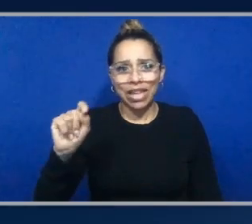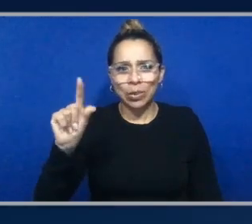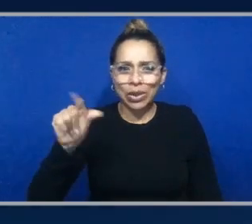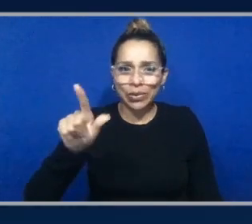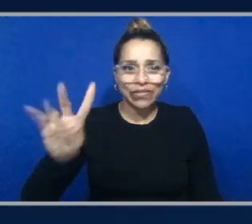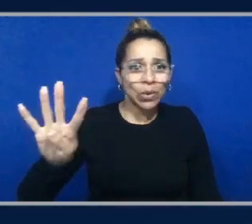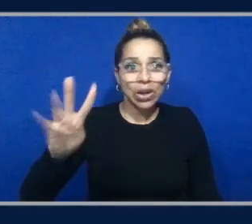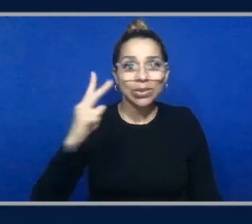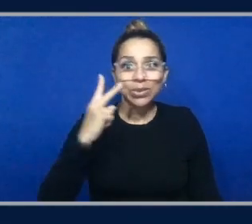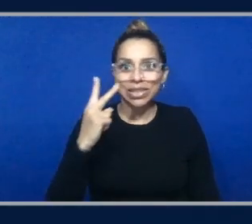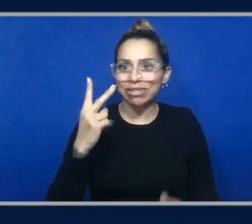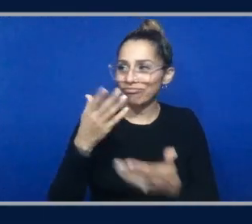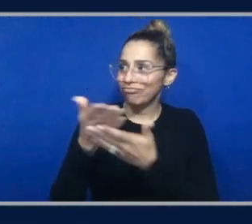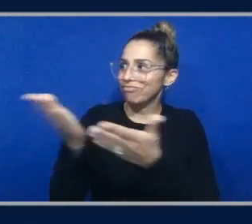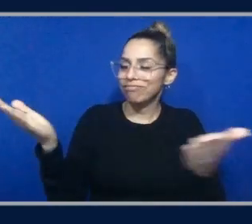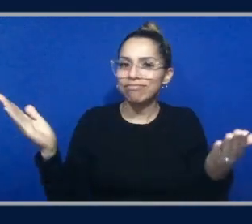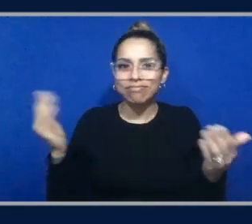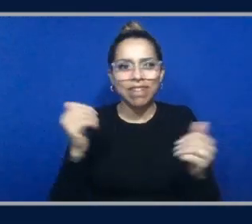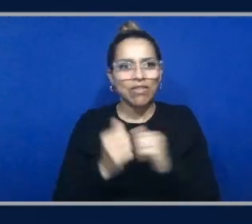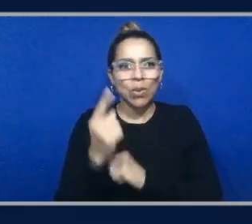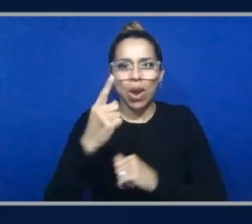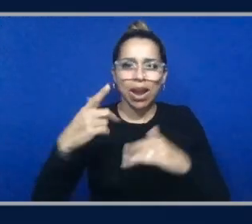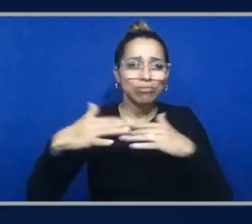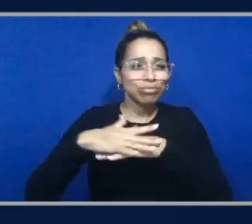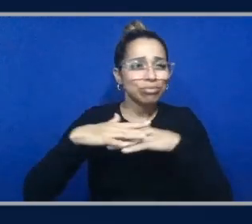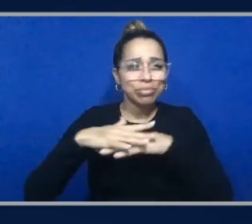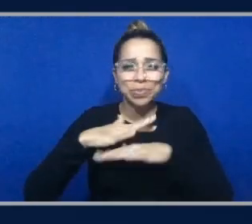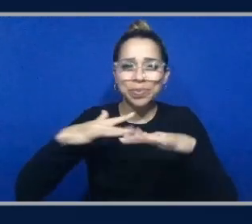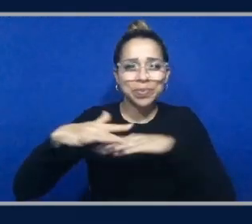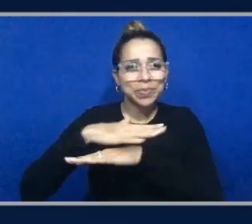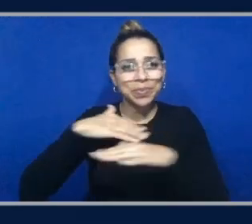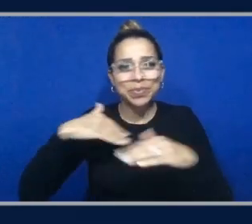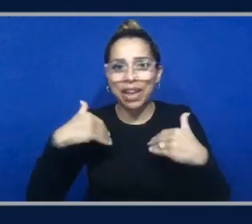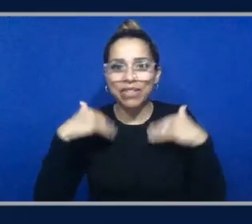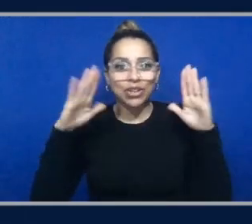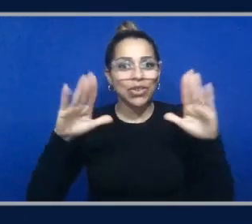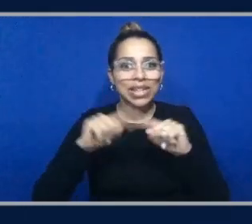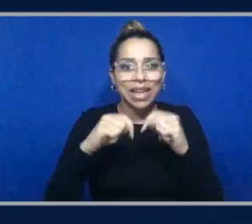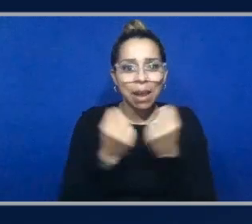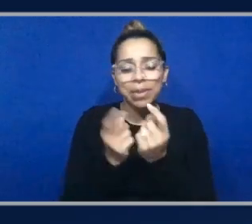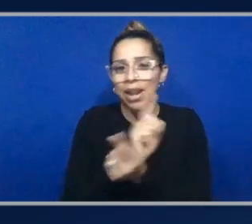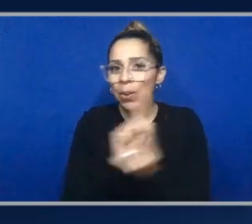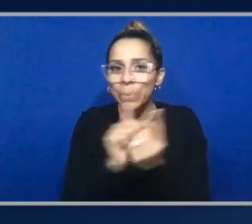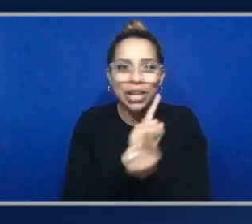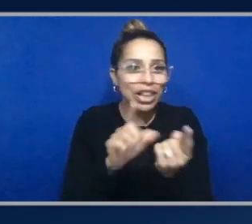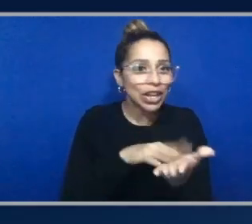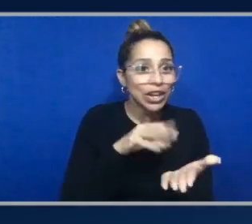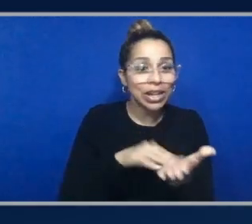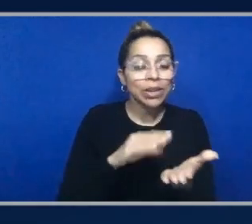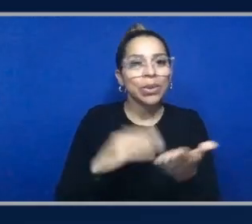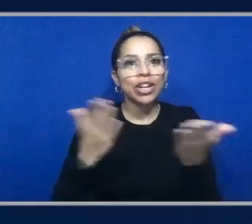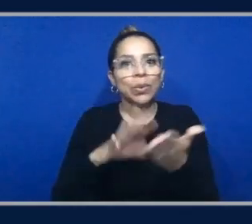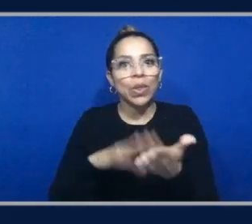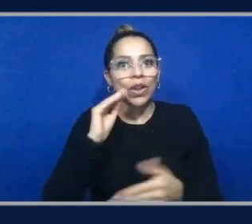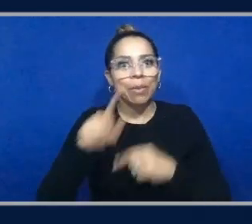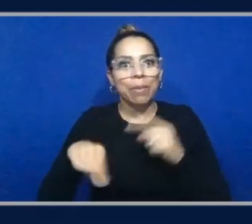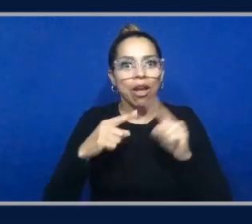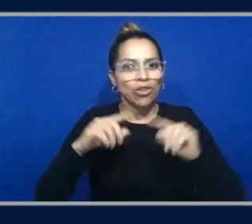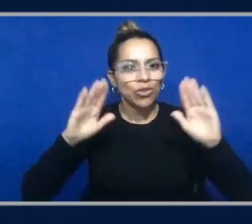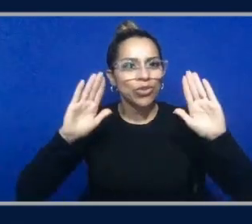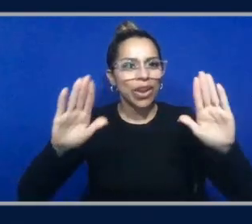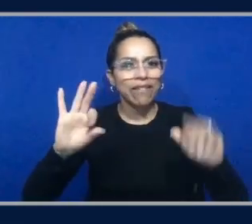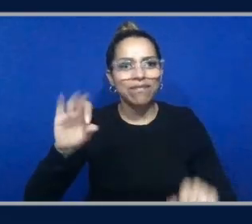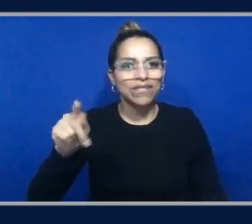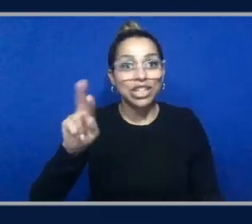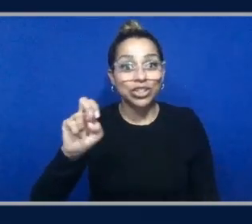time networking, learning, and we're here to learn about some new features of Amazon Q Business. And we have guests. Can you guys